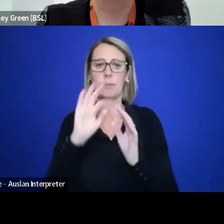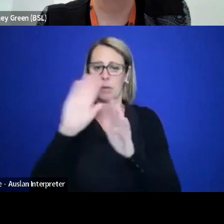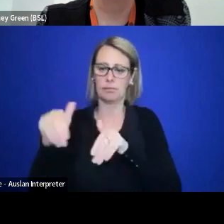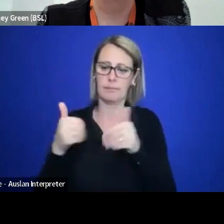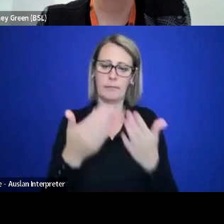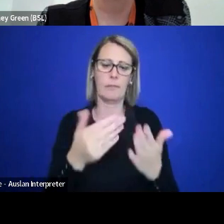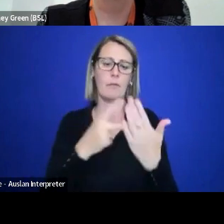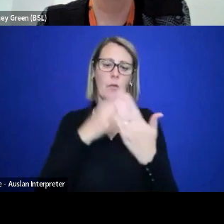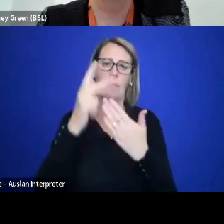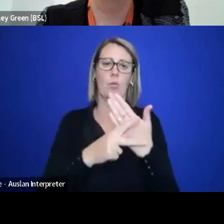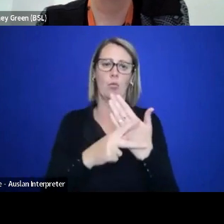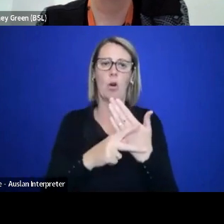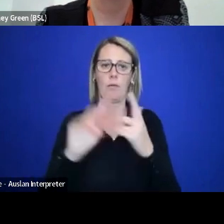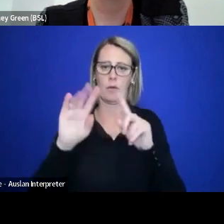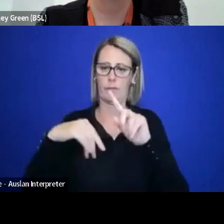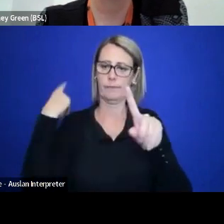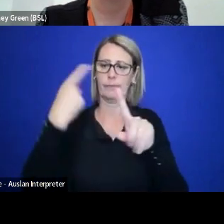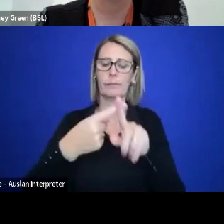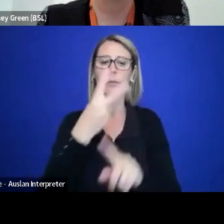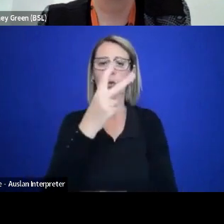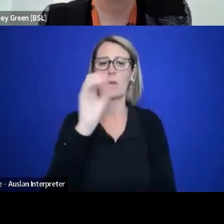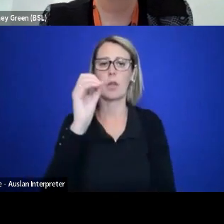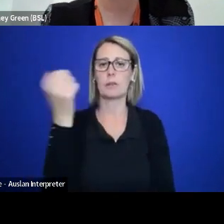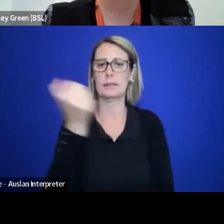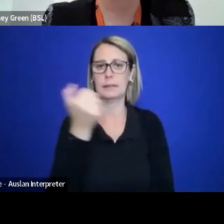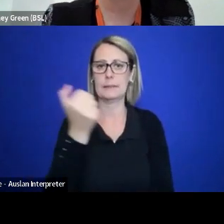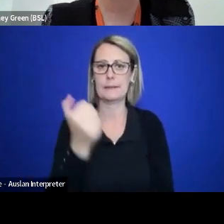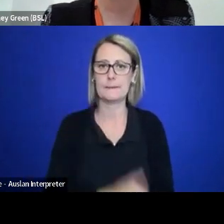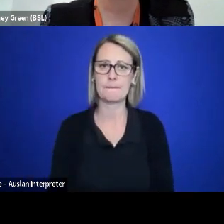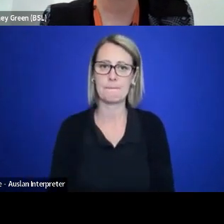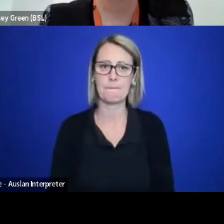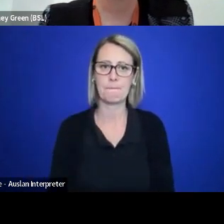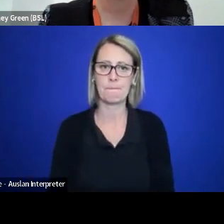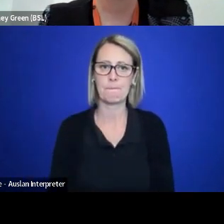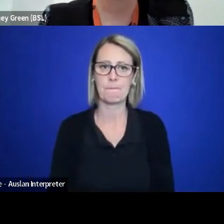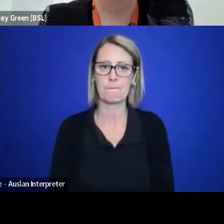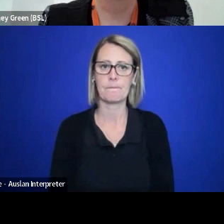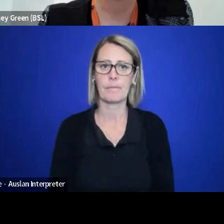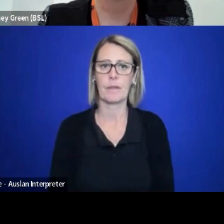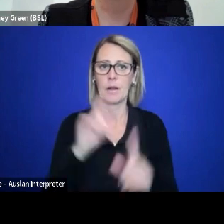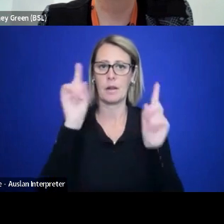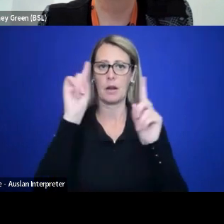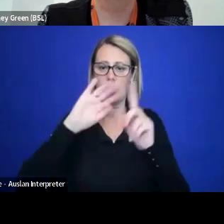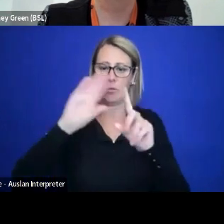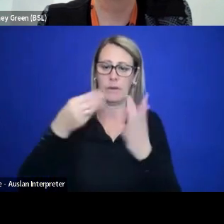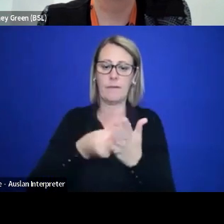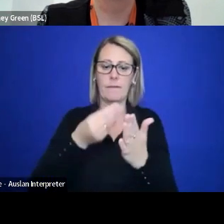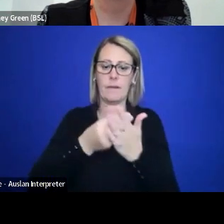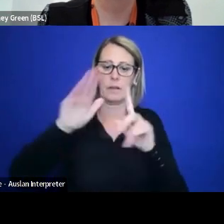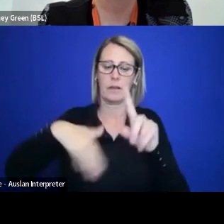this program since 2016 and which is currently funded until June